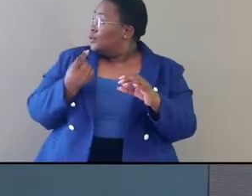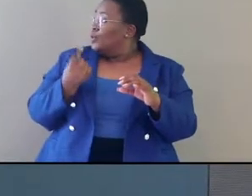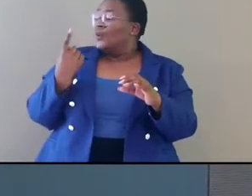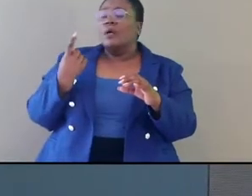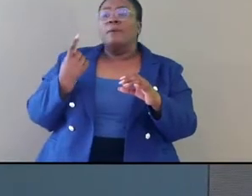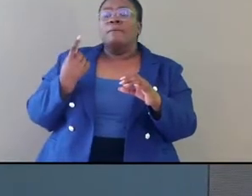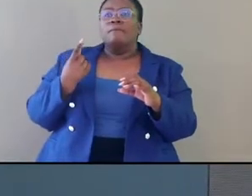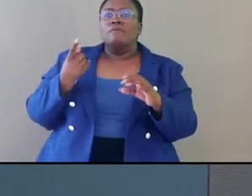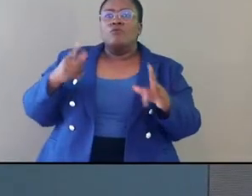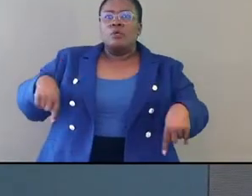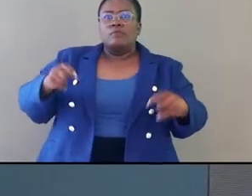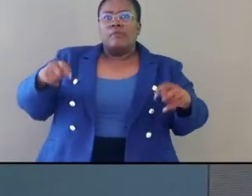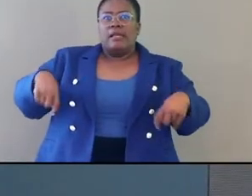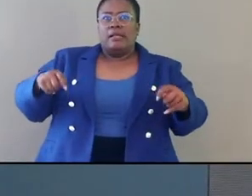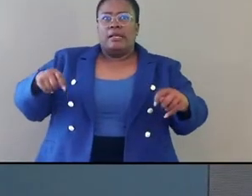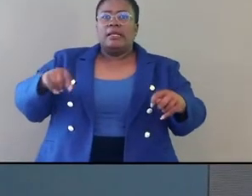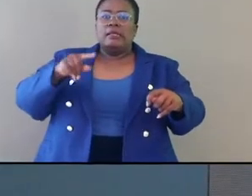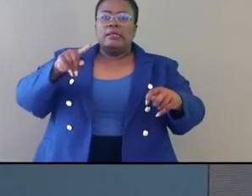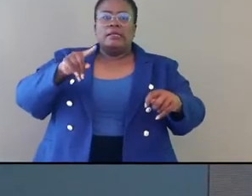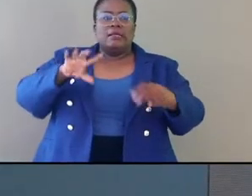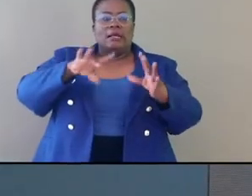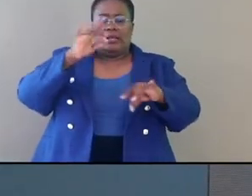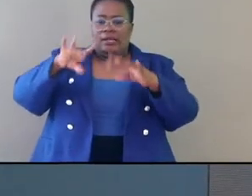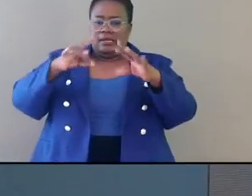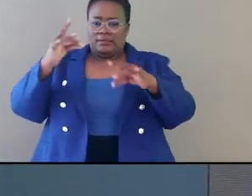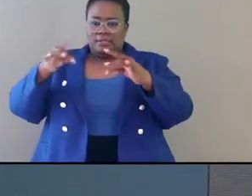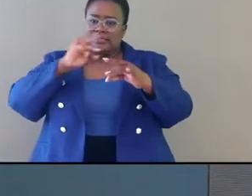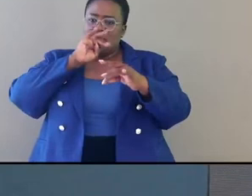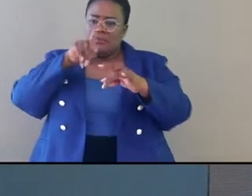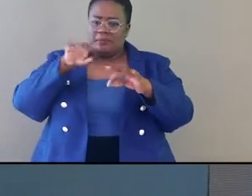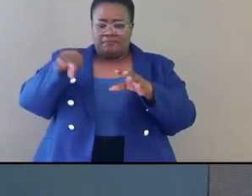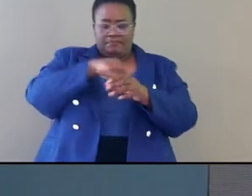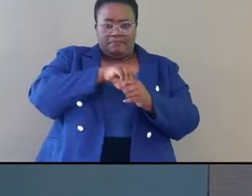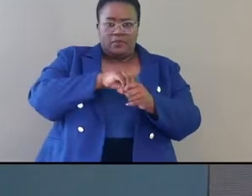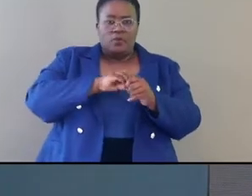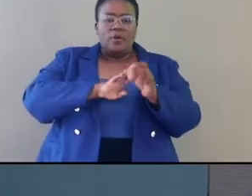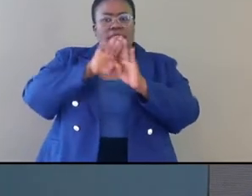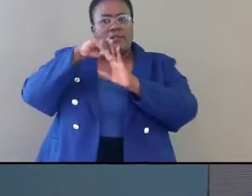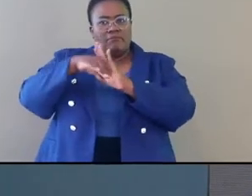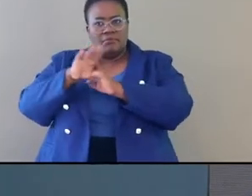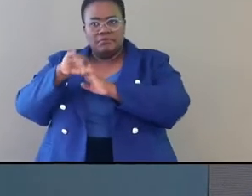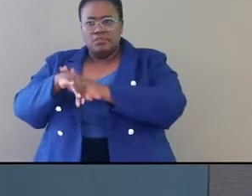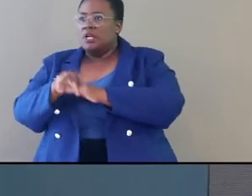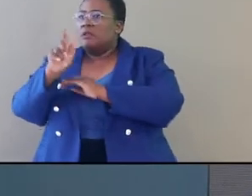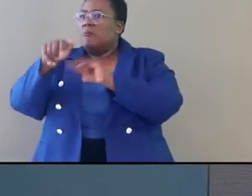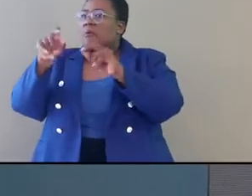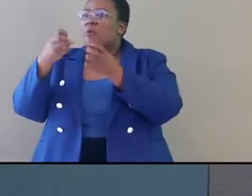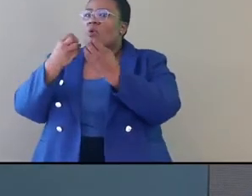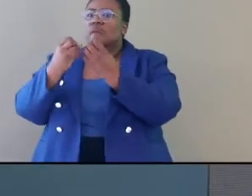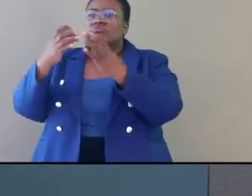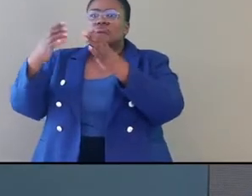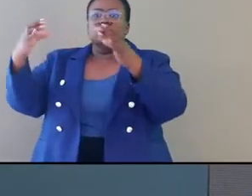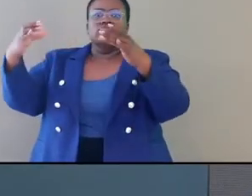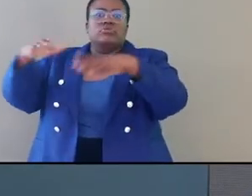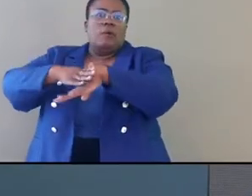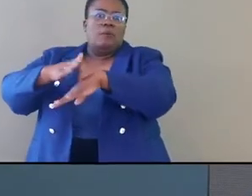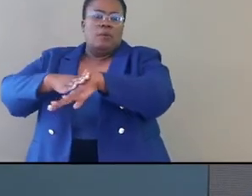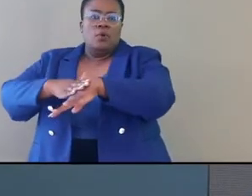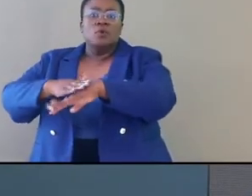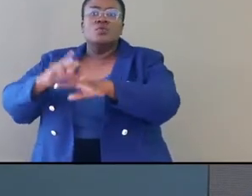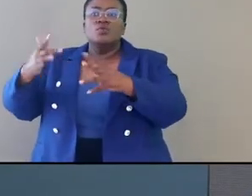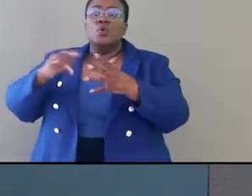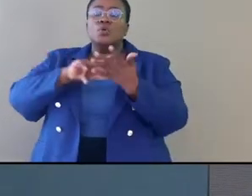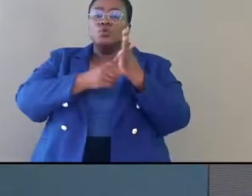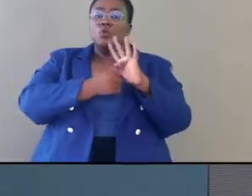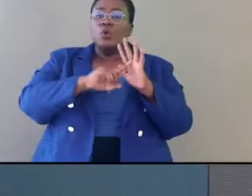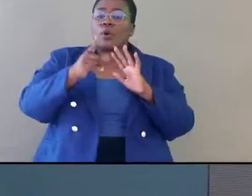analysis and this is basically taking into account inflation and population growth so what this is showing here is that we're